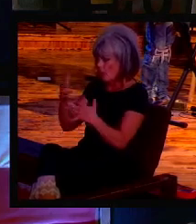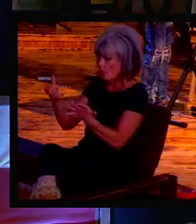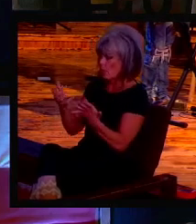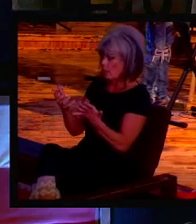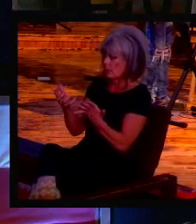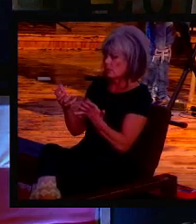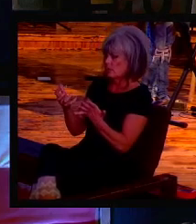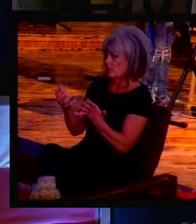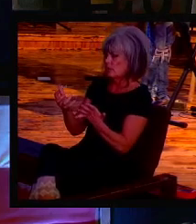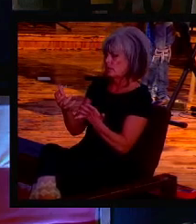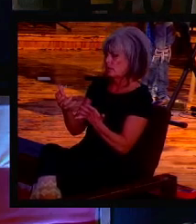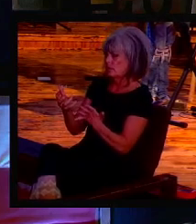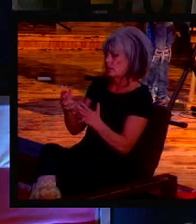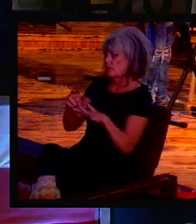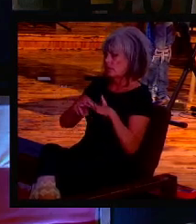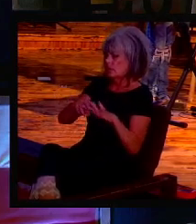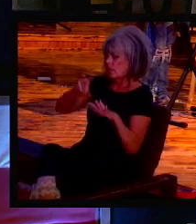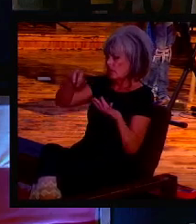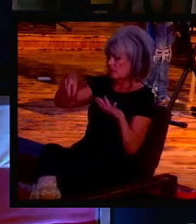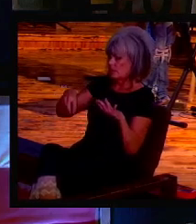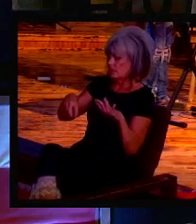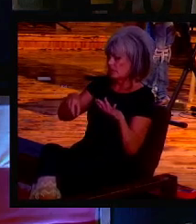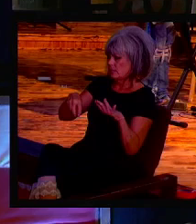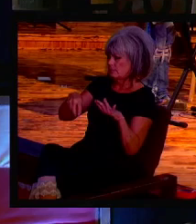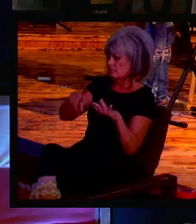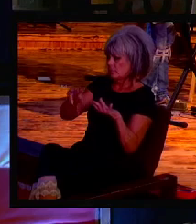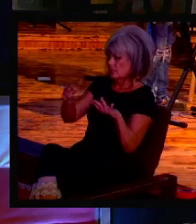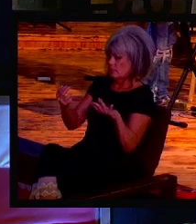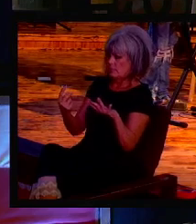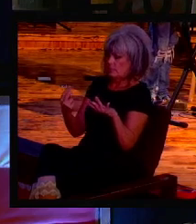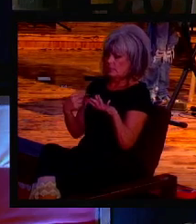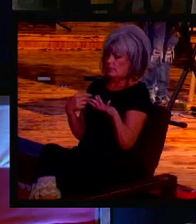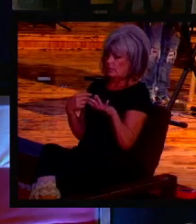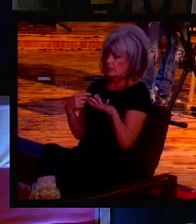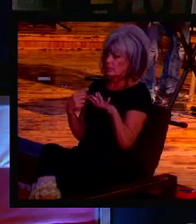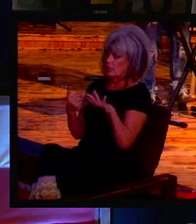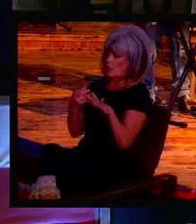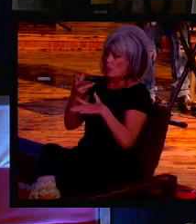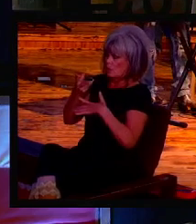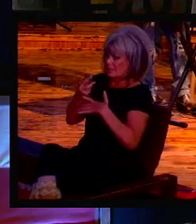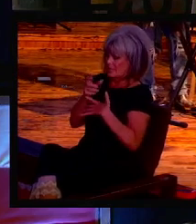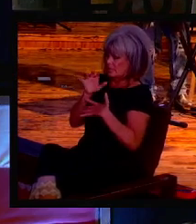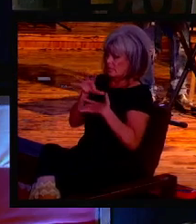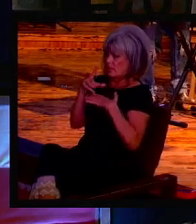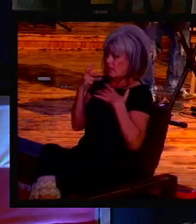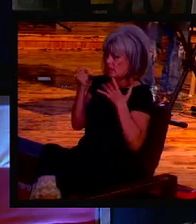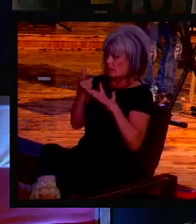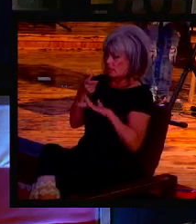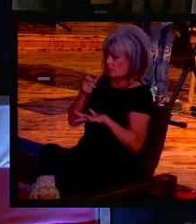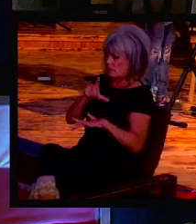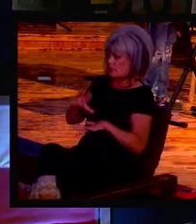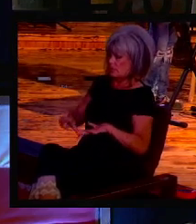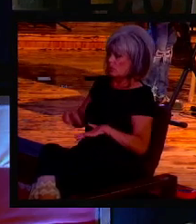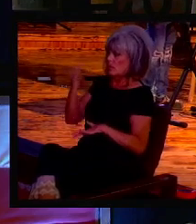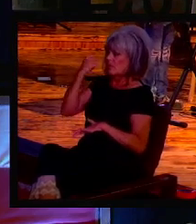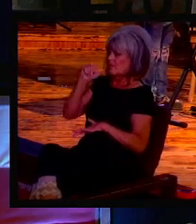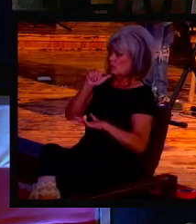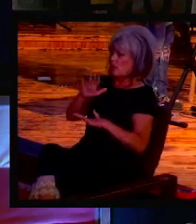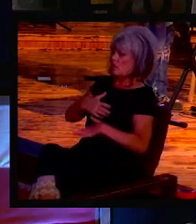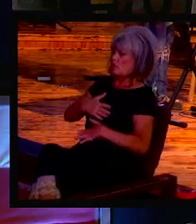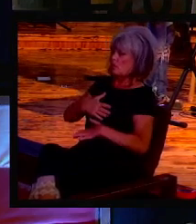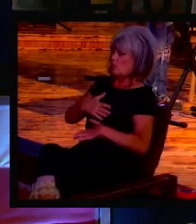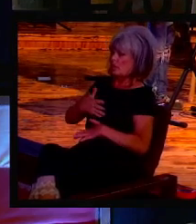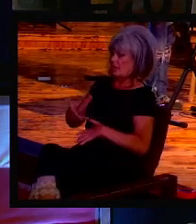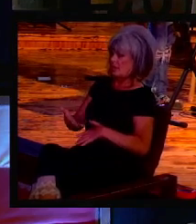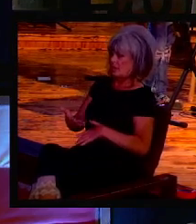your seat, and I want you to come up here, and the worship team is going to start to play. And I want you to receive that healing from the Lord. And if you're not willing, I